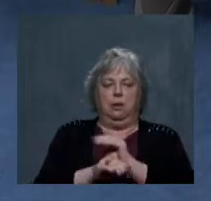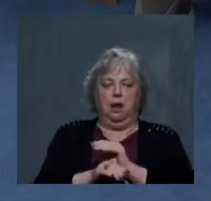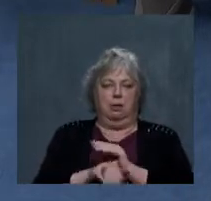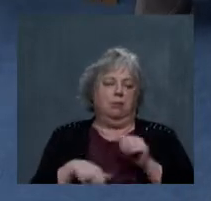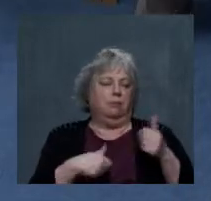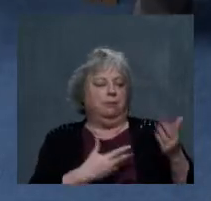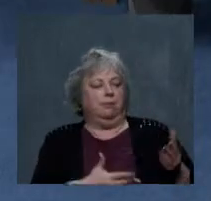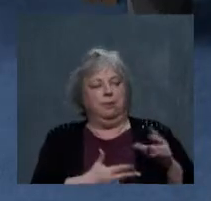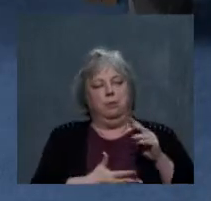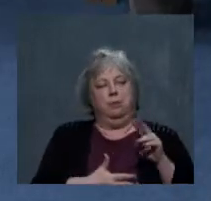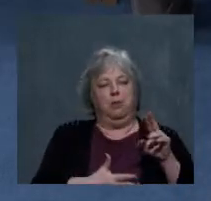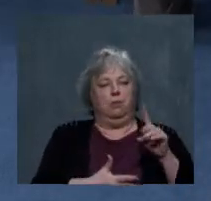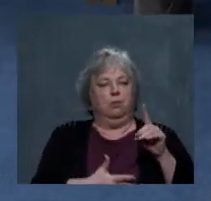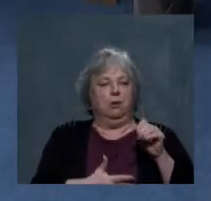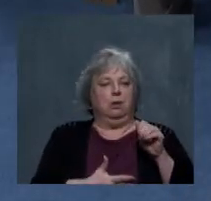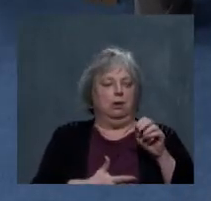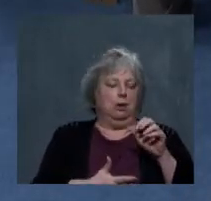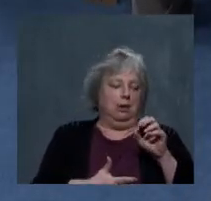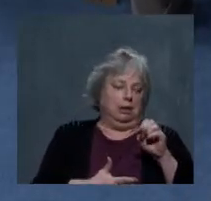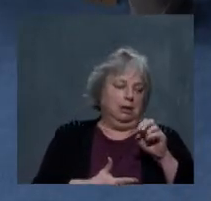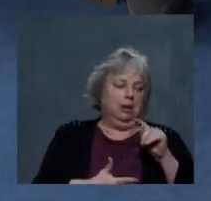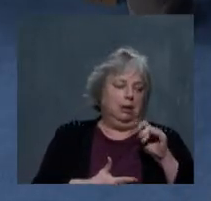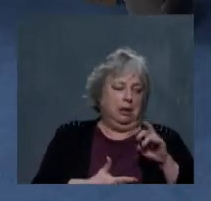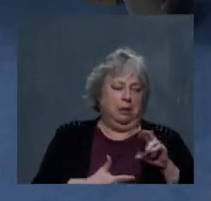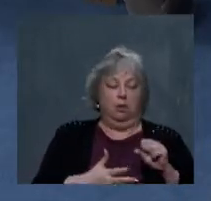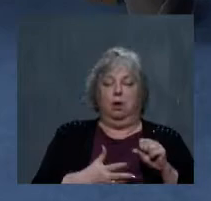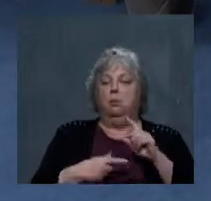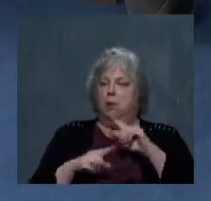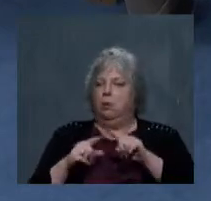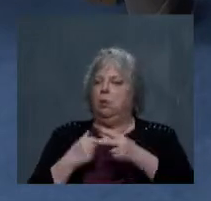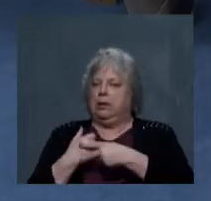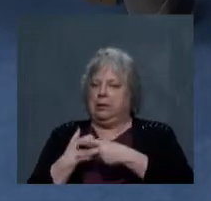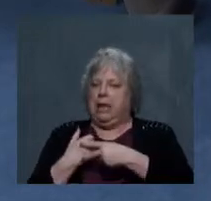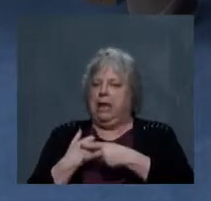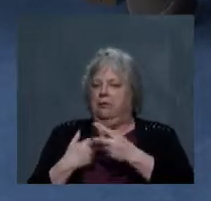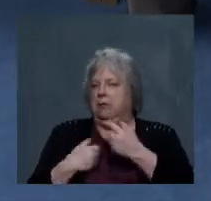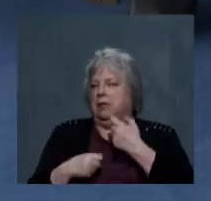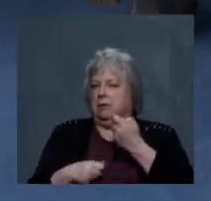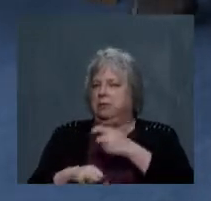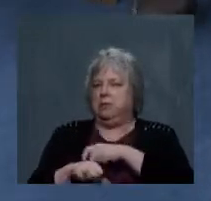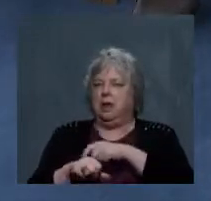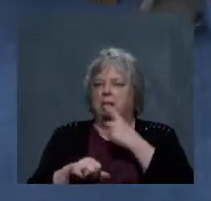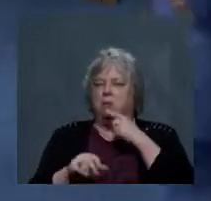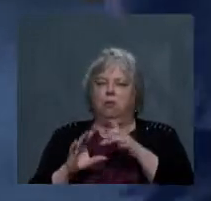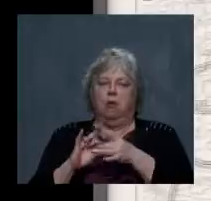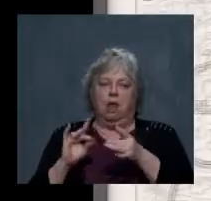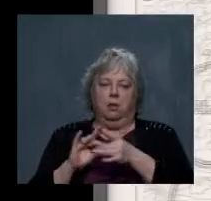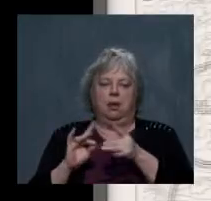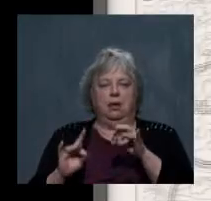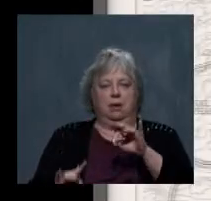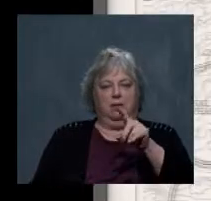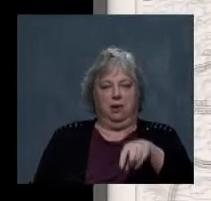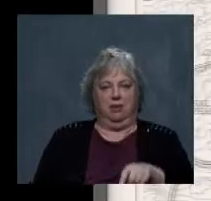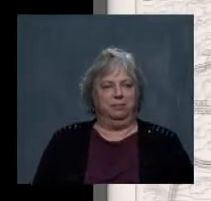Mr. Daters. I'll reserve any comments that I have, if any, for rebuttal. Thank you.